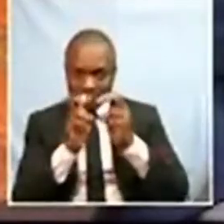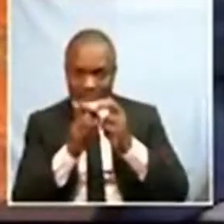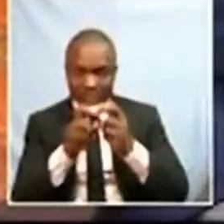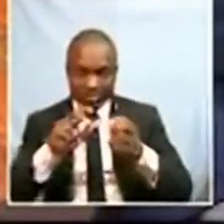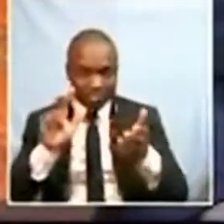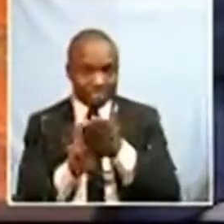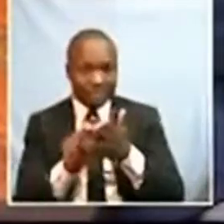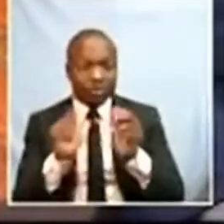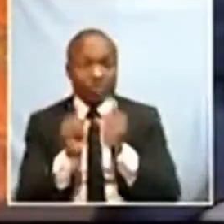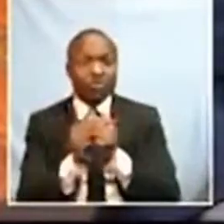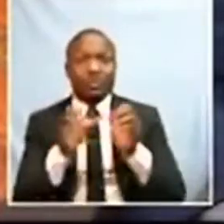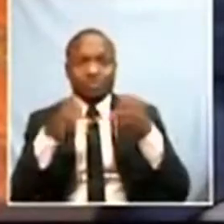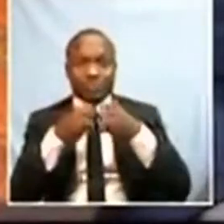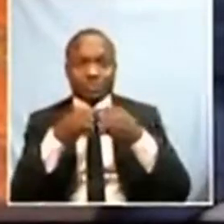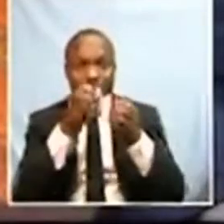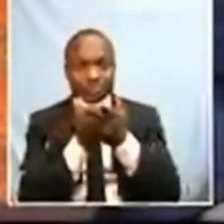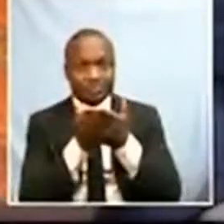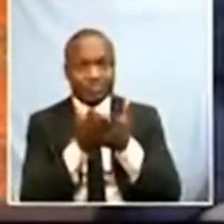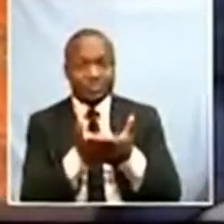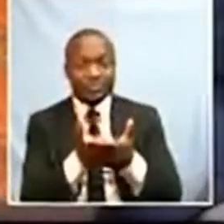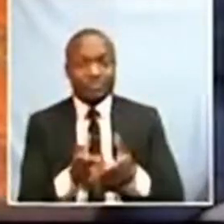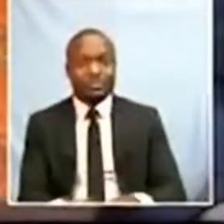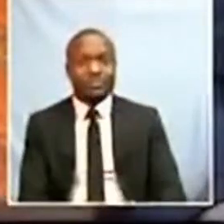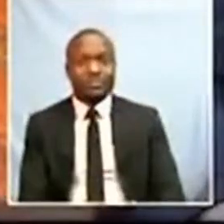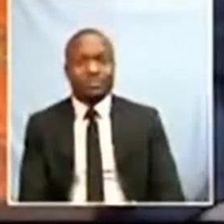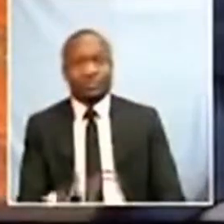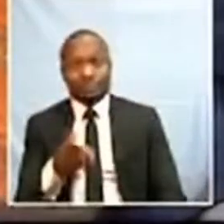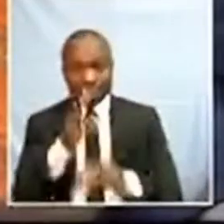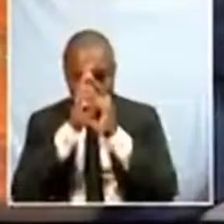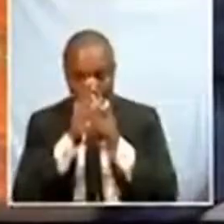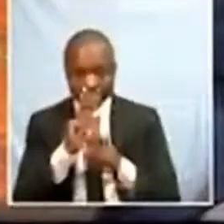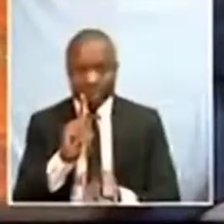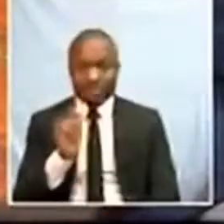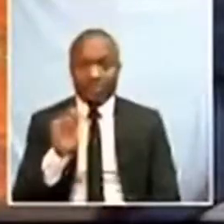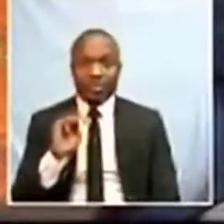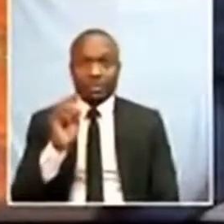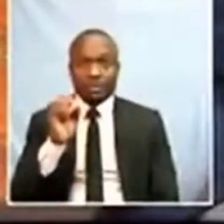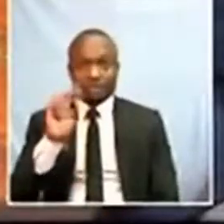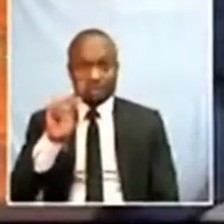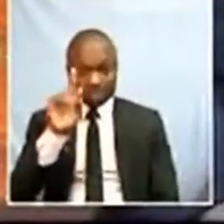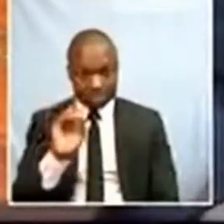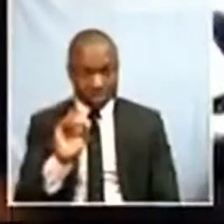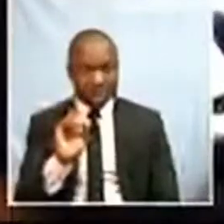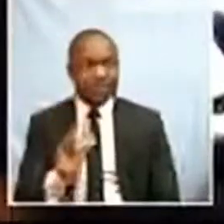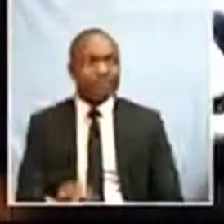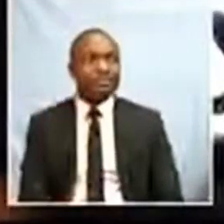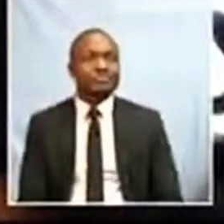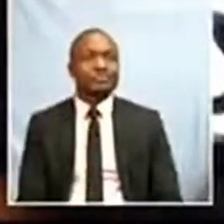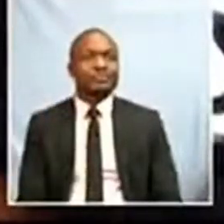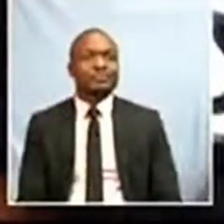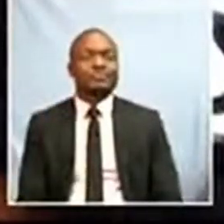signed with the bank. Chair, I submit. Yes, Honorable Commando, go ahead, please. So,